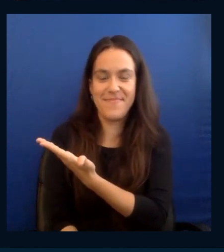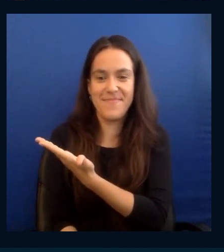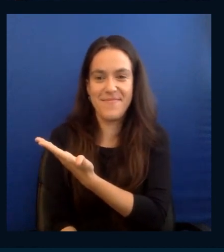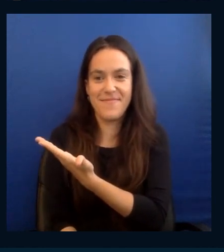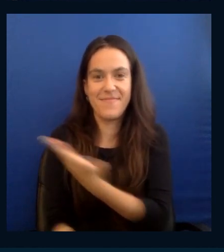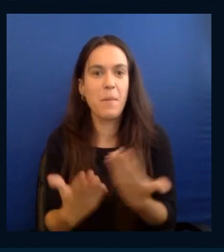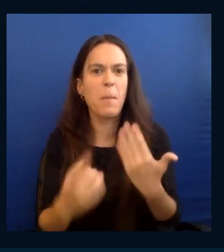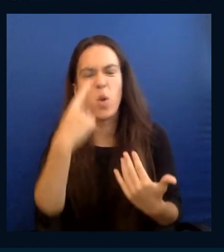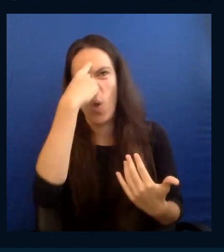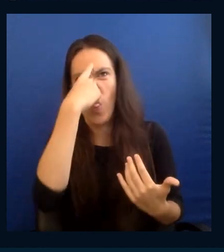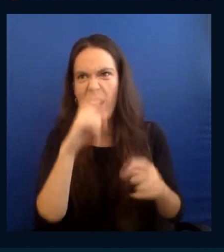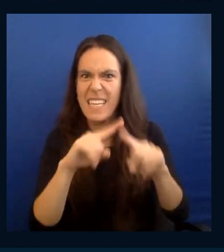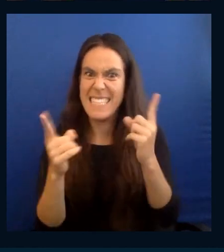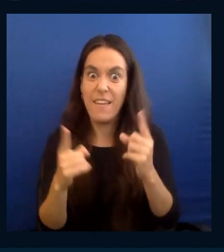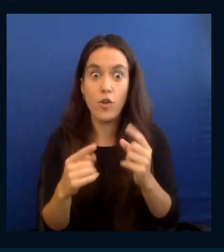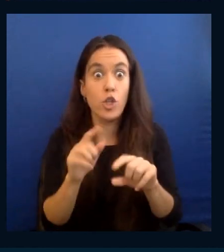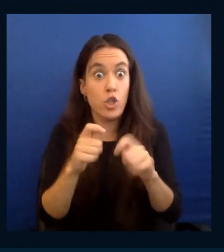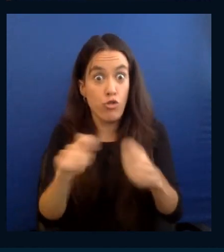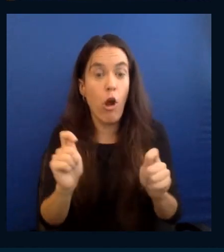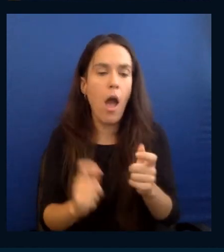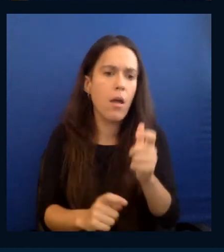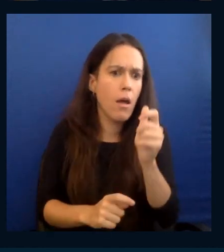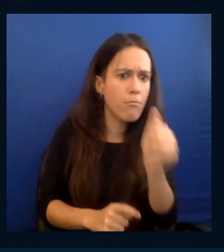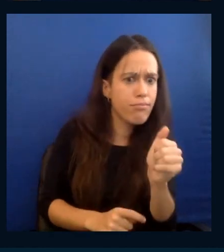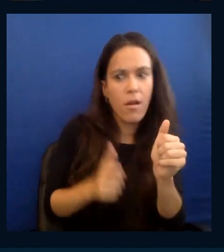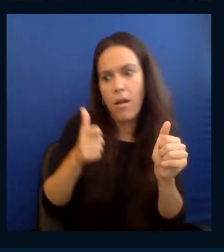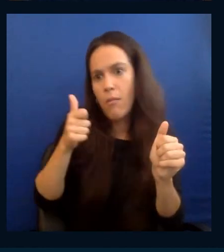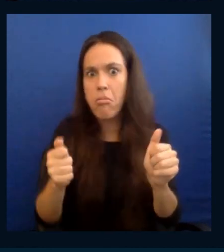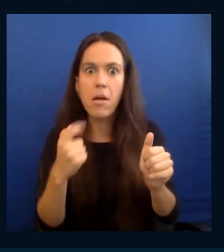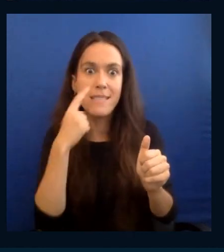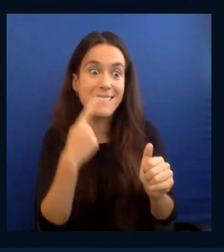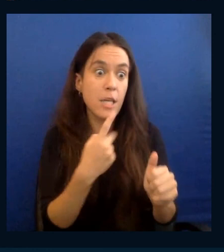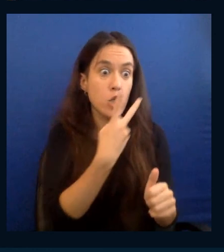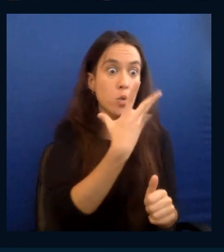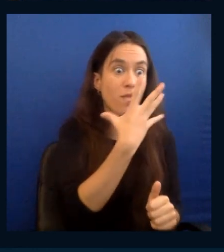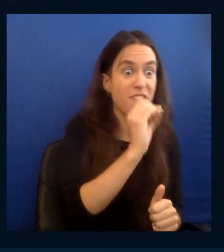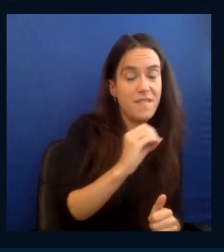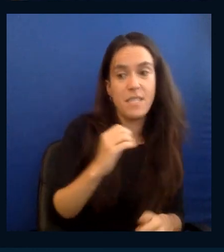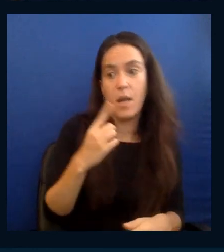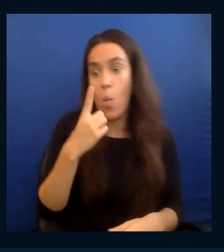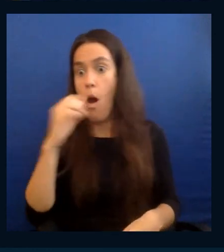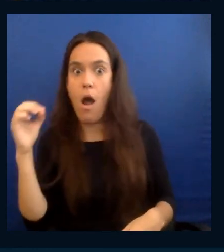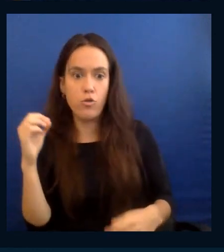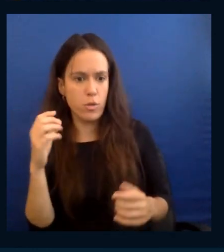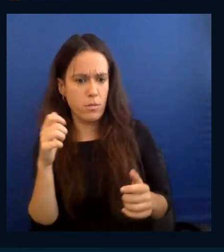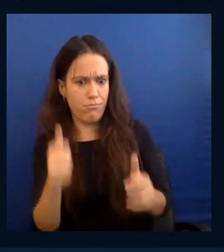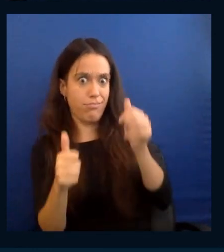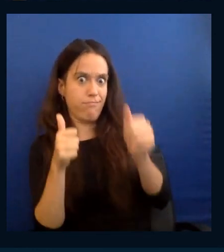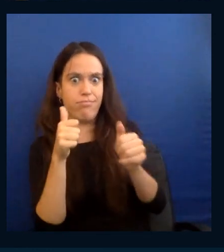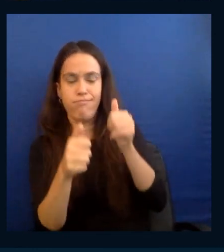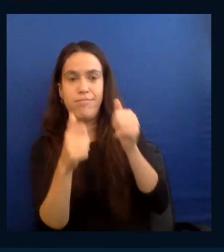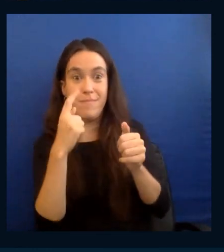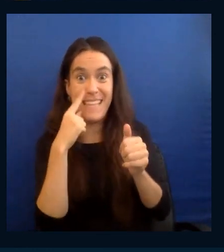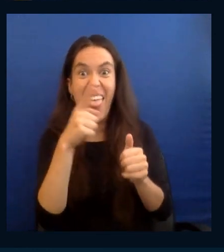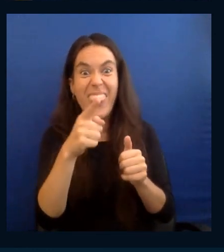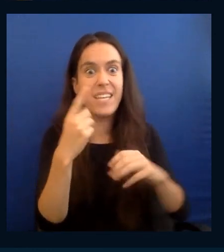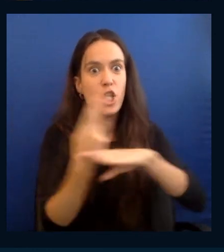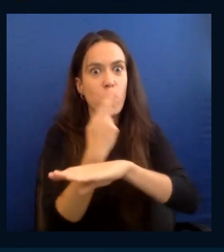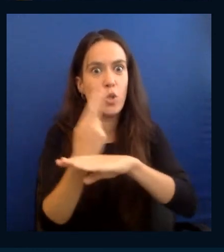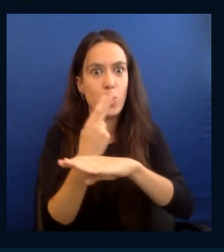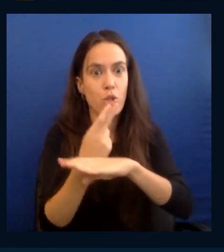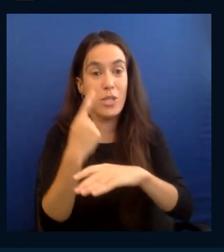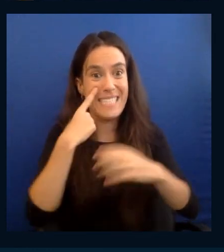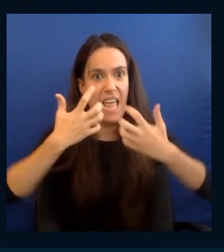it on different devices and see if you get different results. But that's what the end user should absolutely experience when they're using this